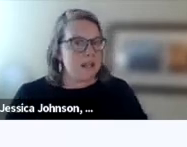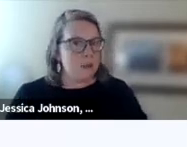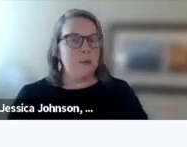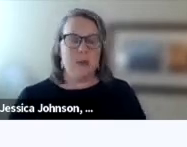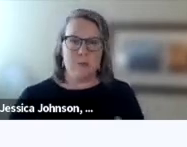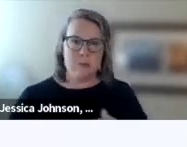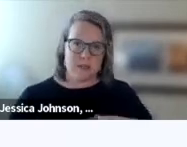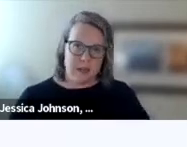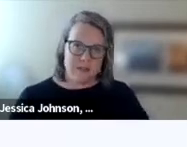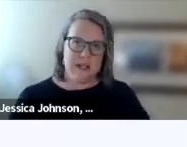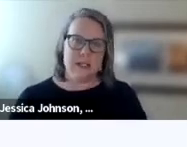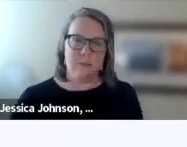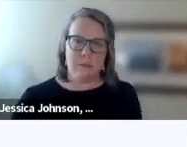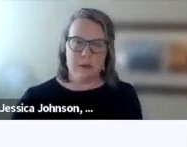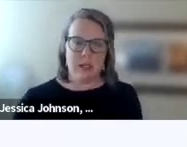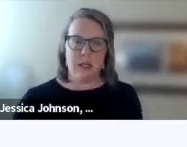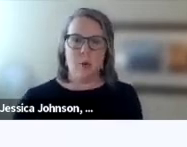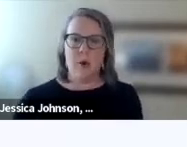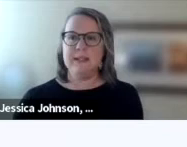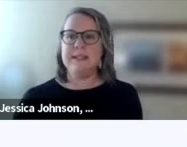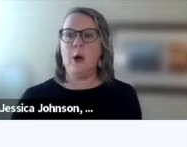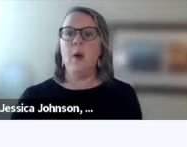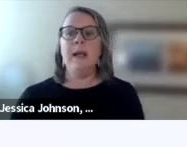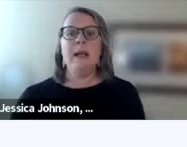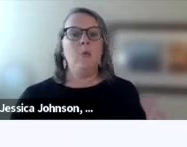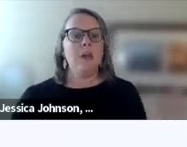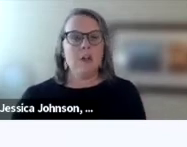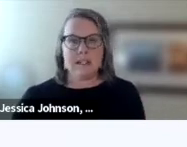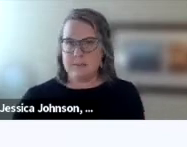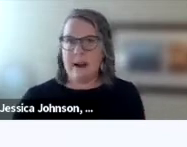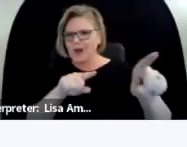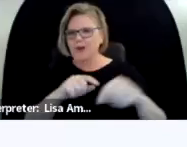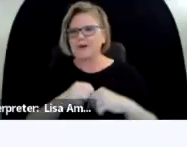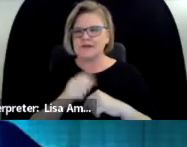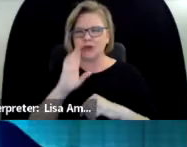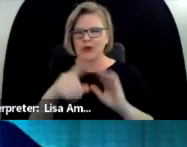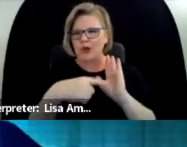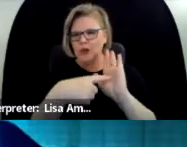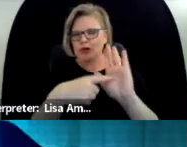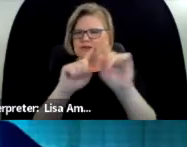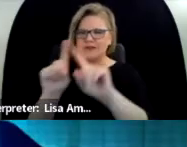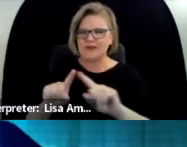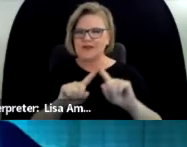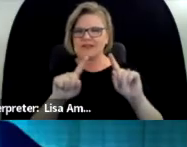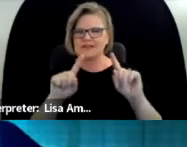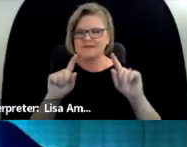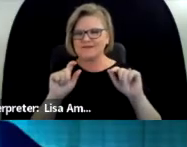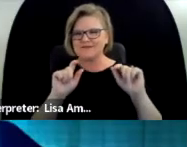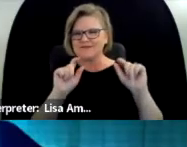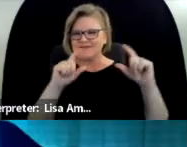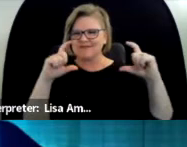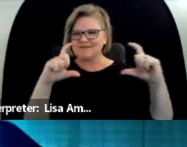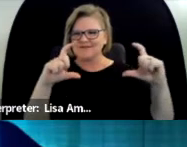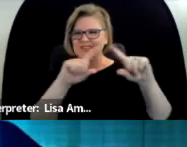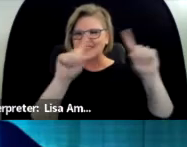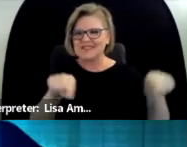get somewhere if we don't table set to come up with a beginning point. So we're going to look at some signs. And the first sign we often see when we talk